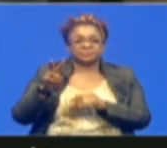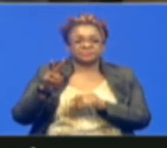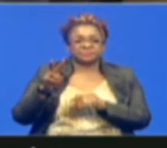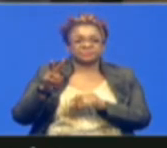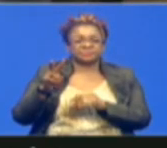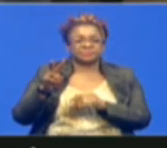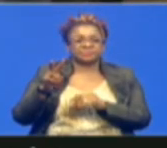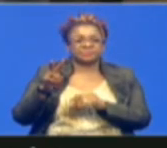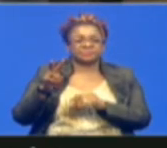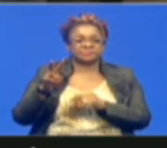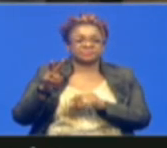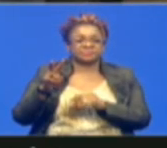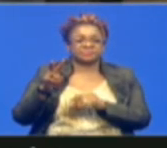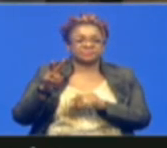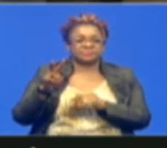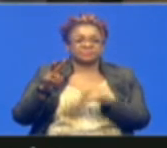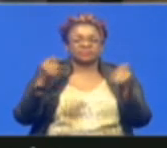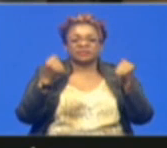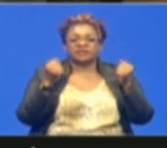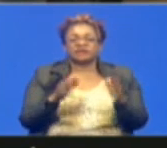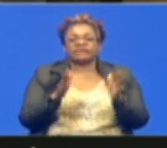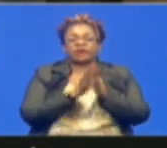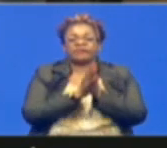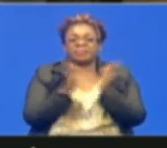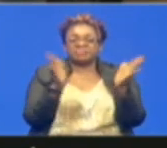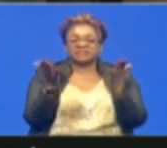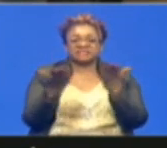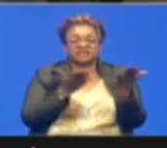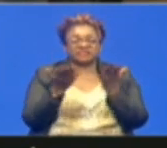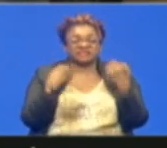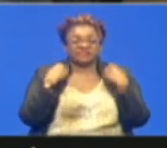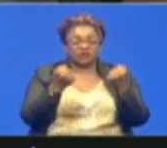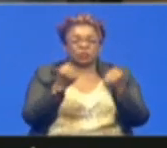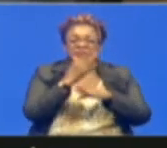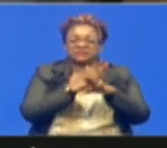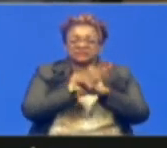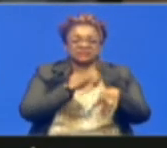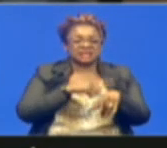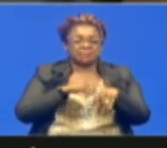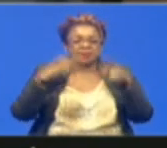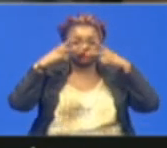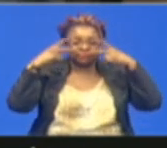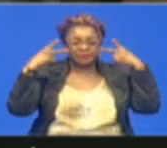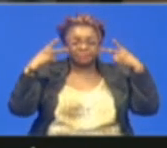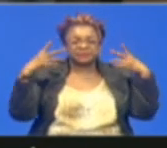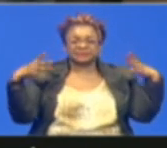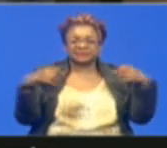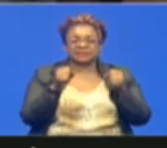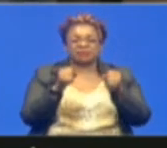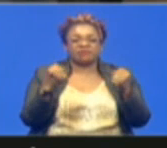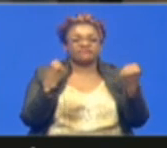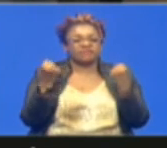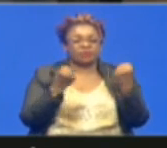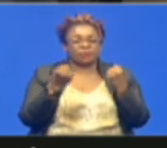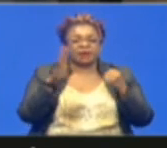Now to some security matters. A driver of a public service vehicle was injured after suspected Al-Shabaab militants attacked his vehicle in